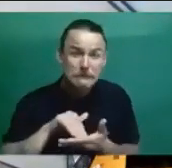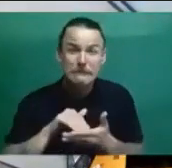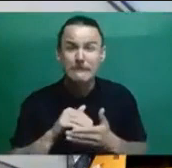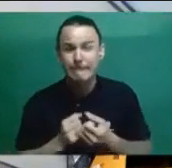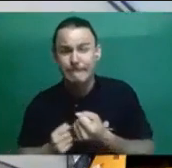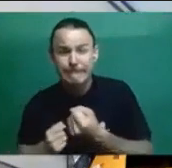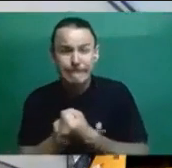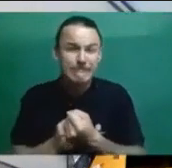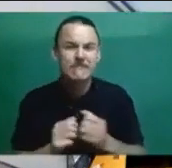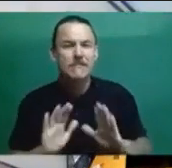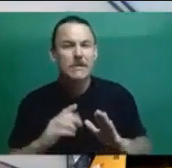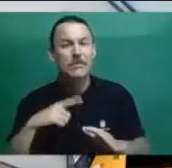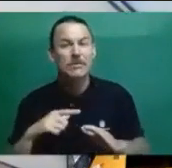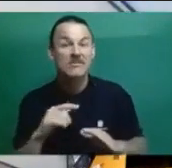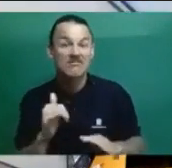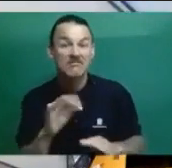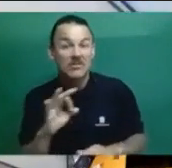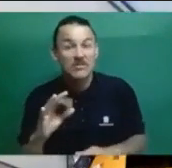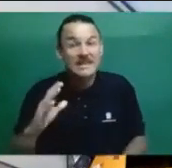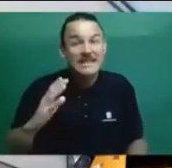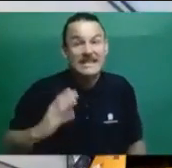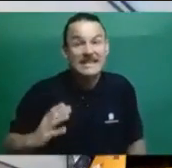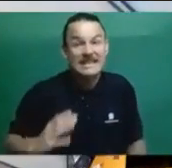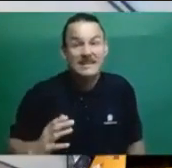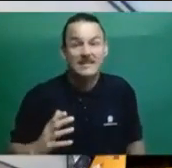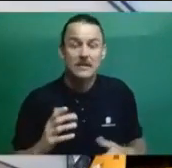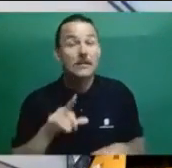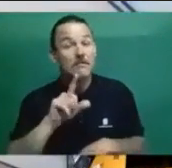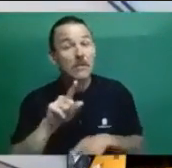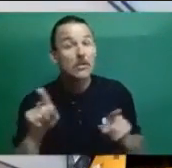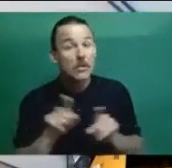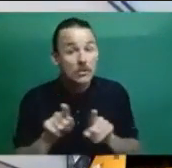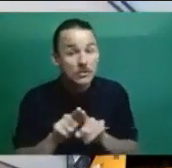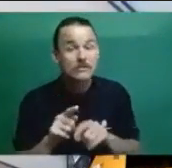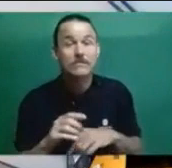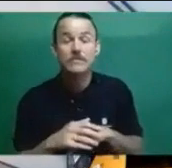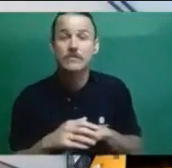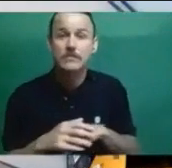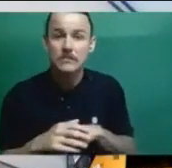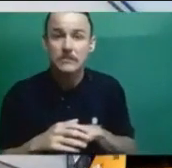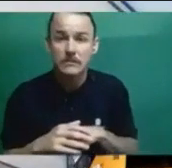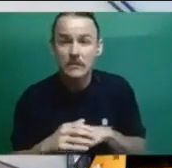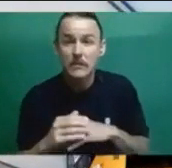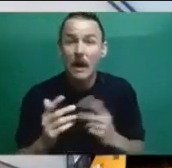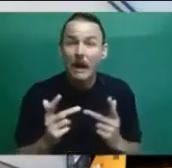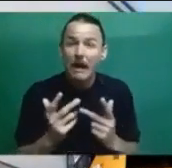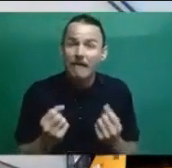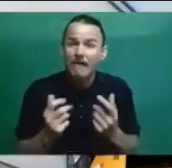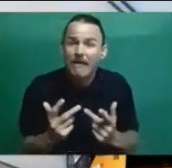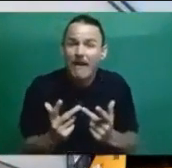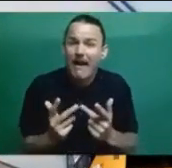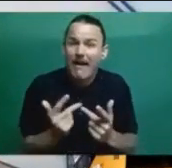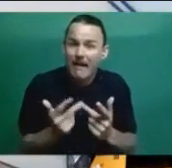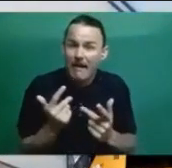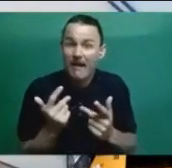for instance, another outbreak that's been handled in the view of our public health experts very, very well, of